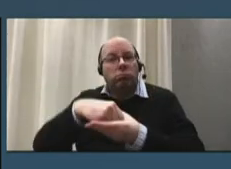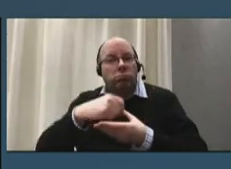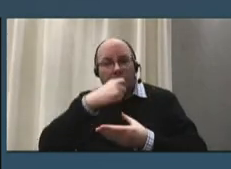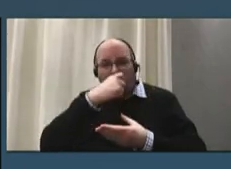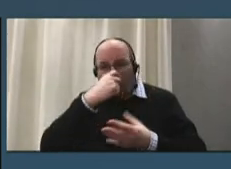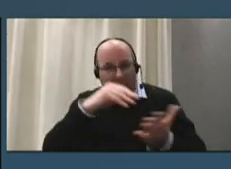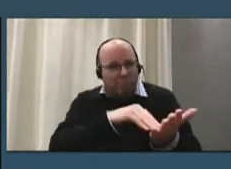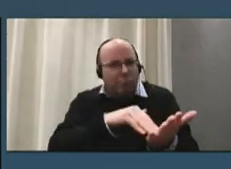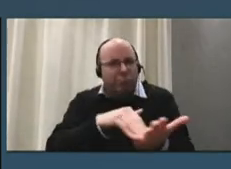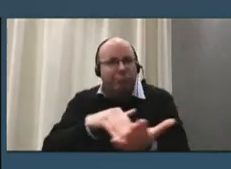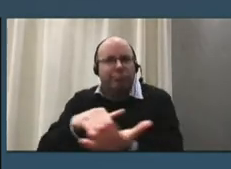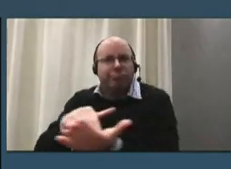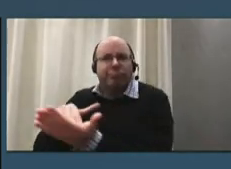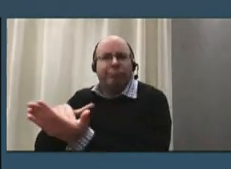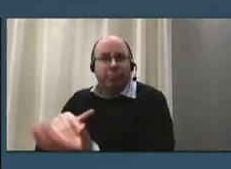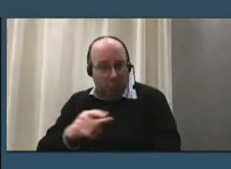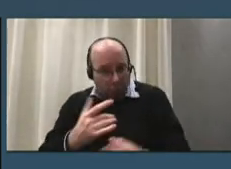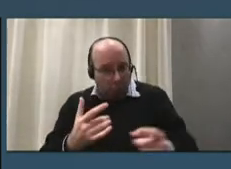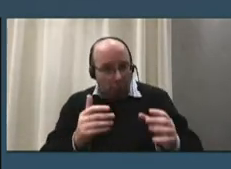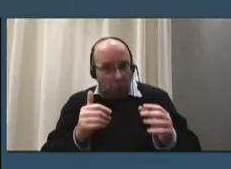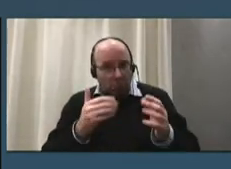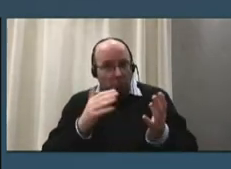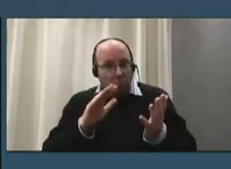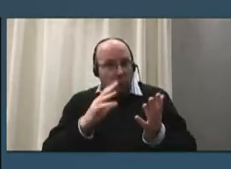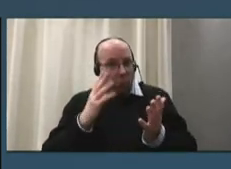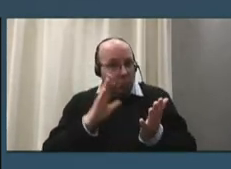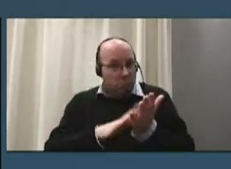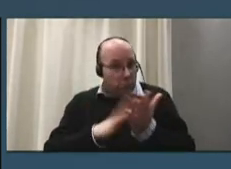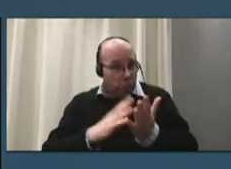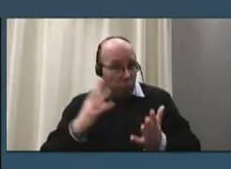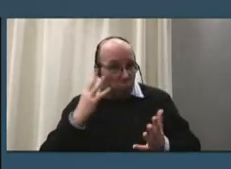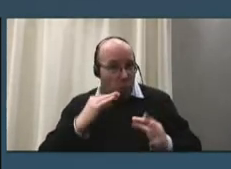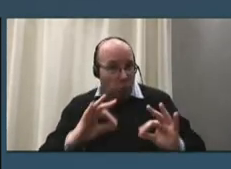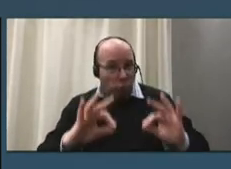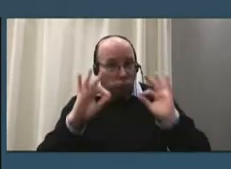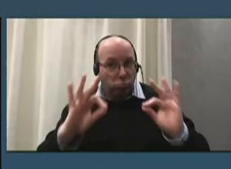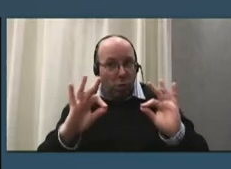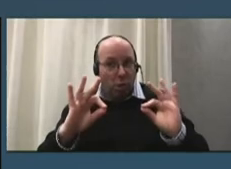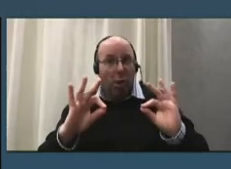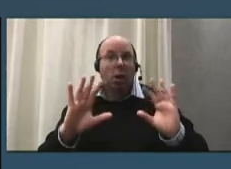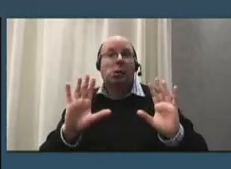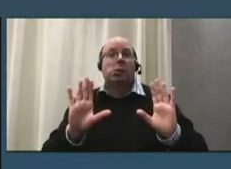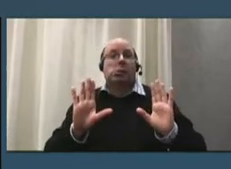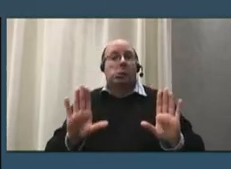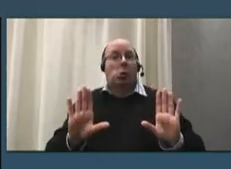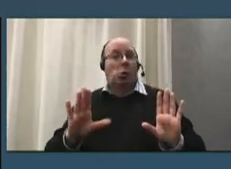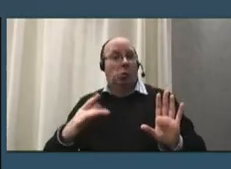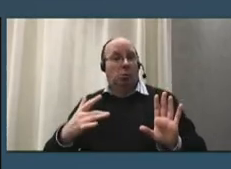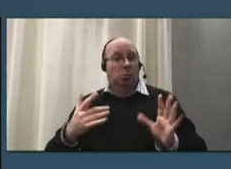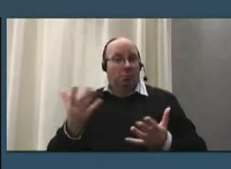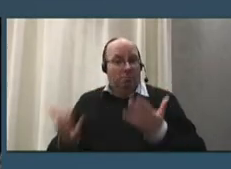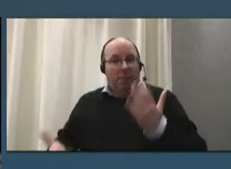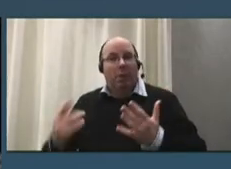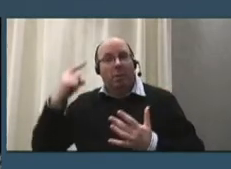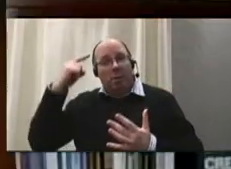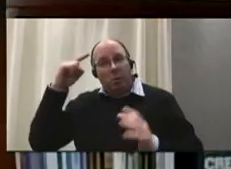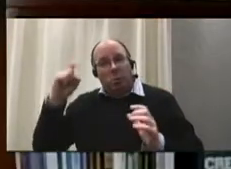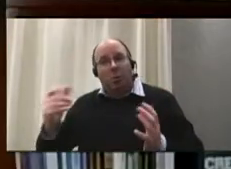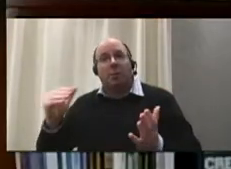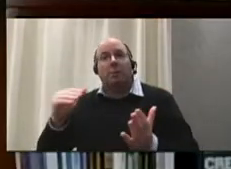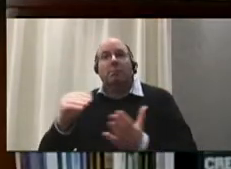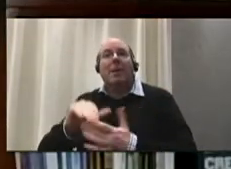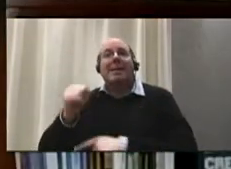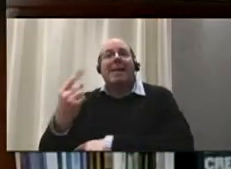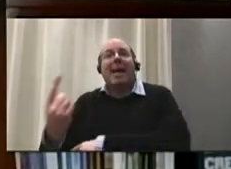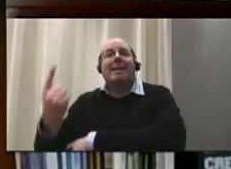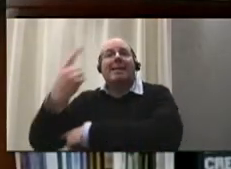quality education experience to our students? Or do we think we need to move to virtual for 10 days to